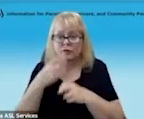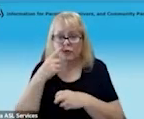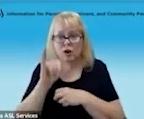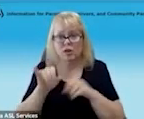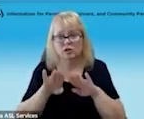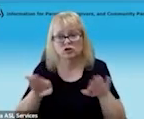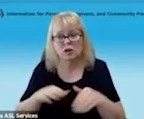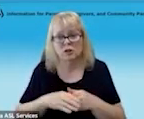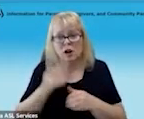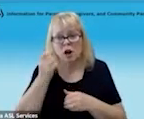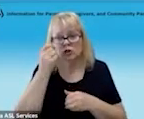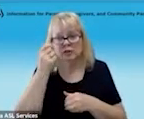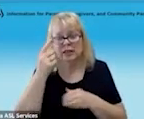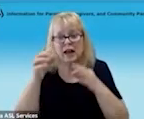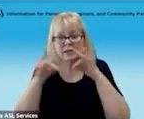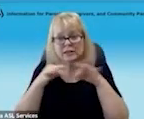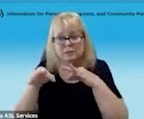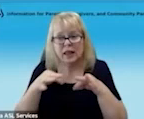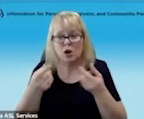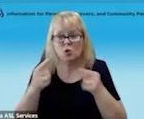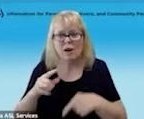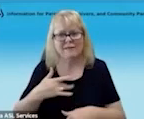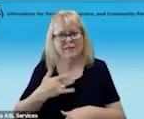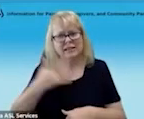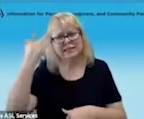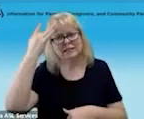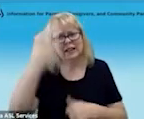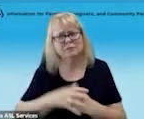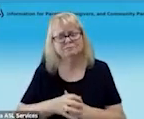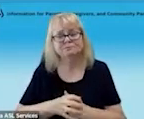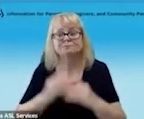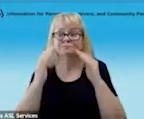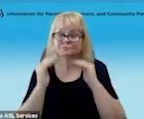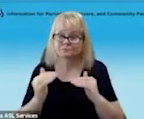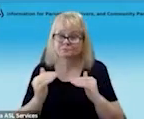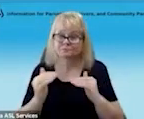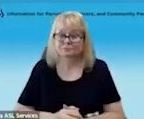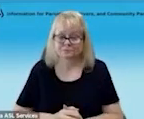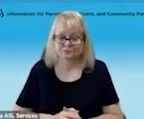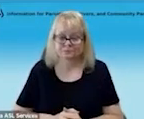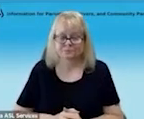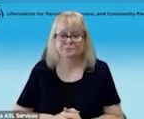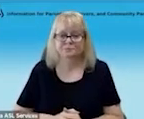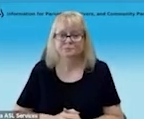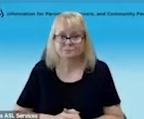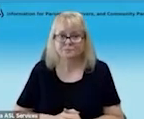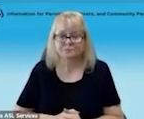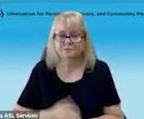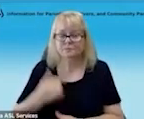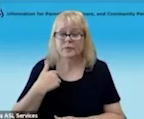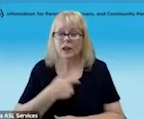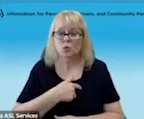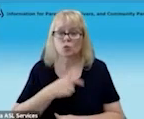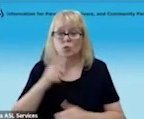stay safe from COVID-19, such as wearing a mask and socially distancing. And it may also be hard for the child